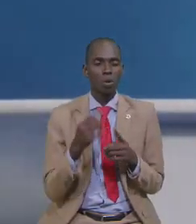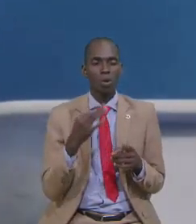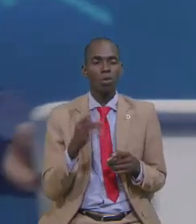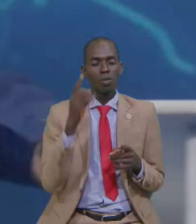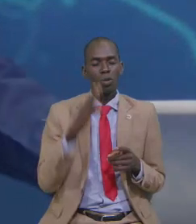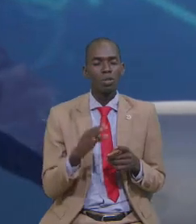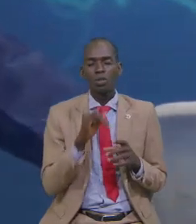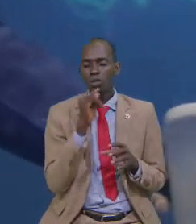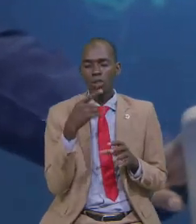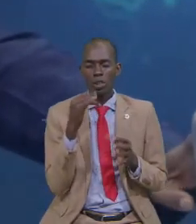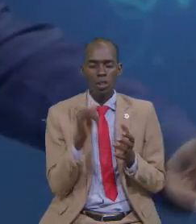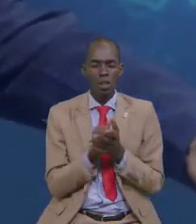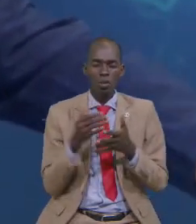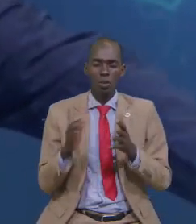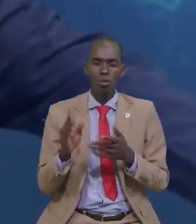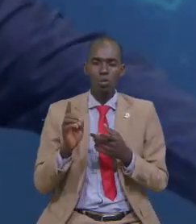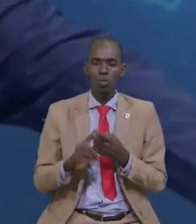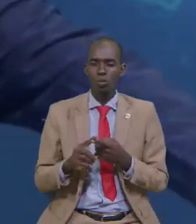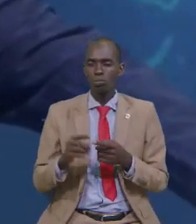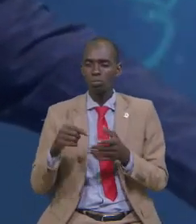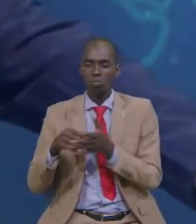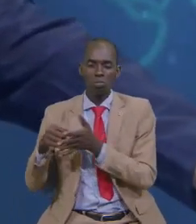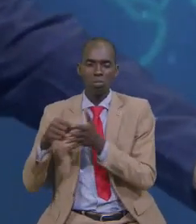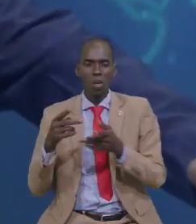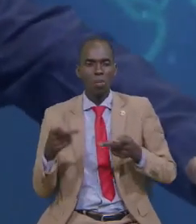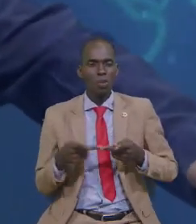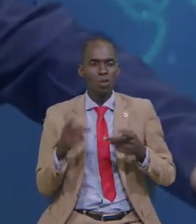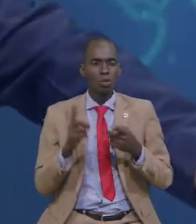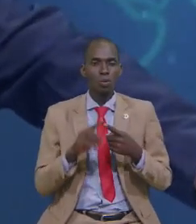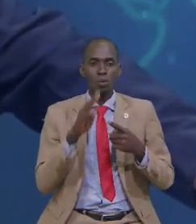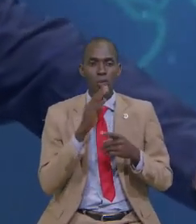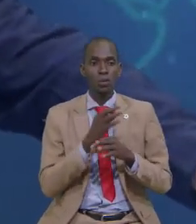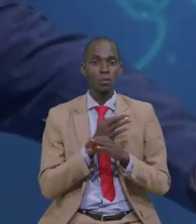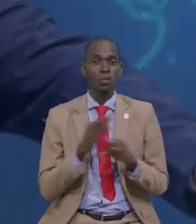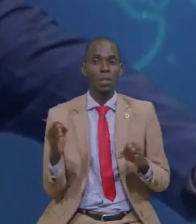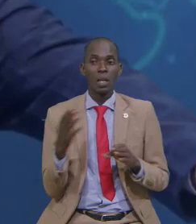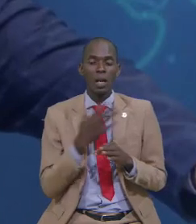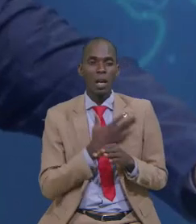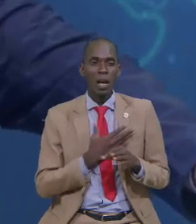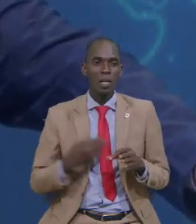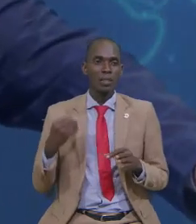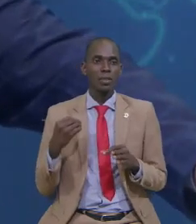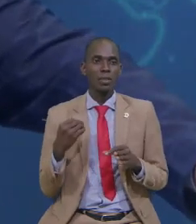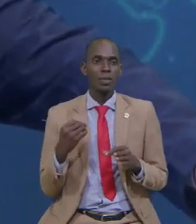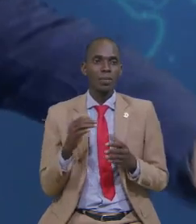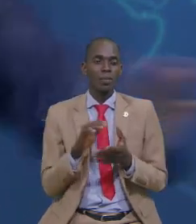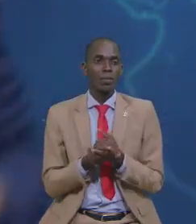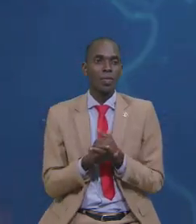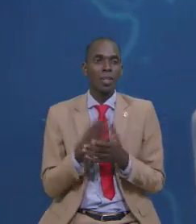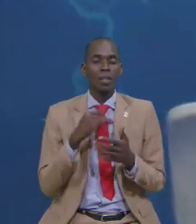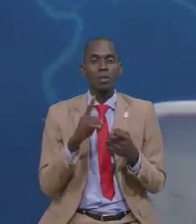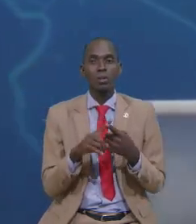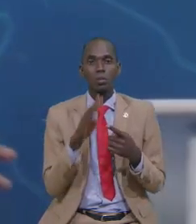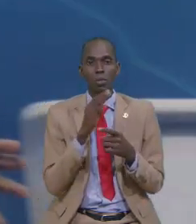be free. Go and preach to the civilized Gentiles so they can be free. Go